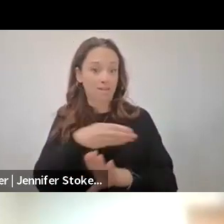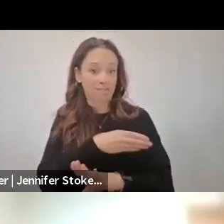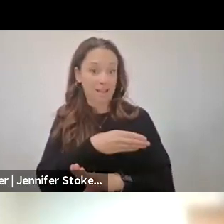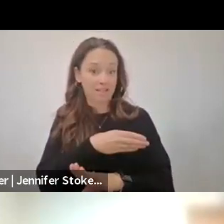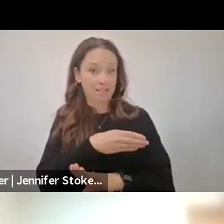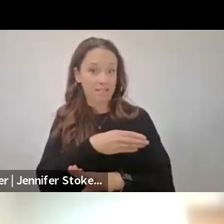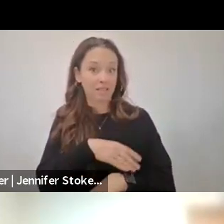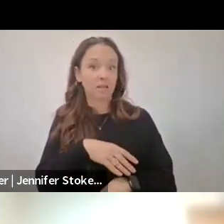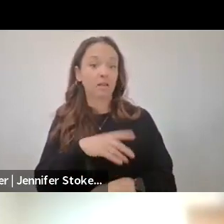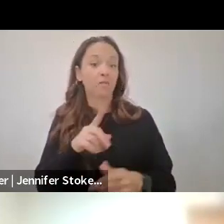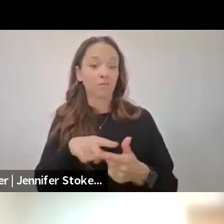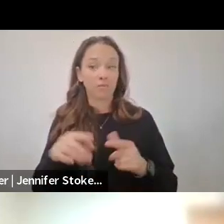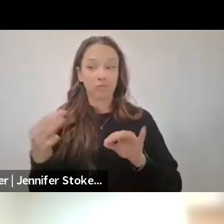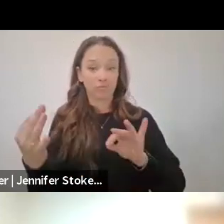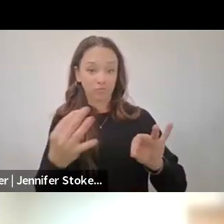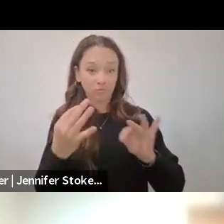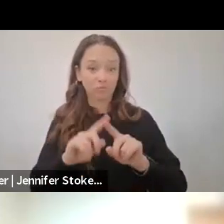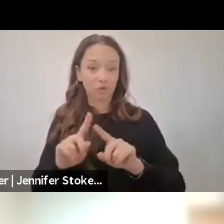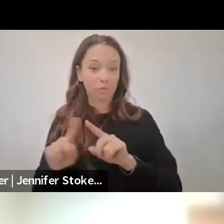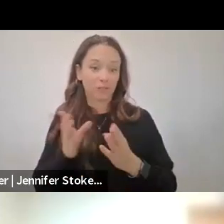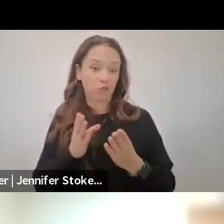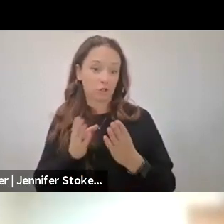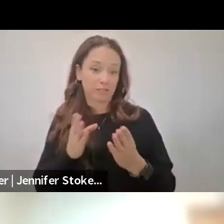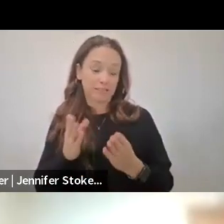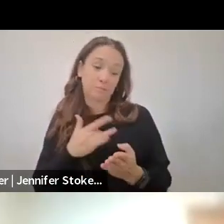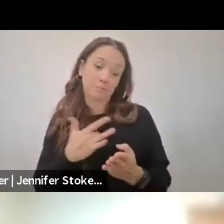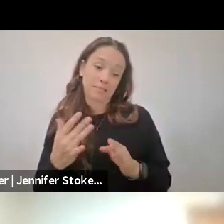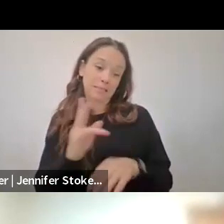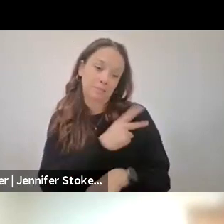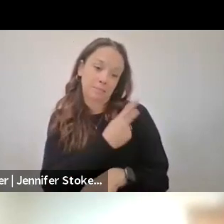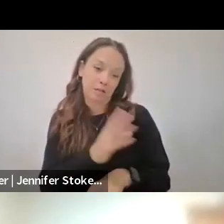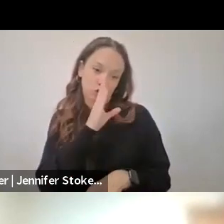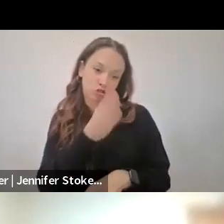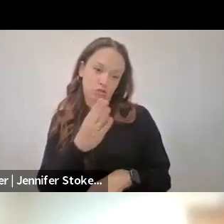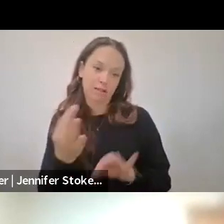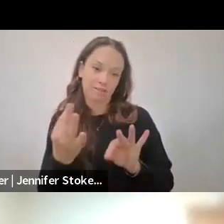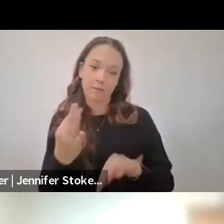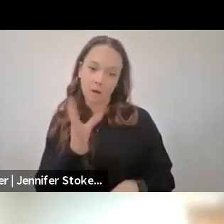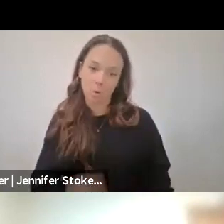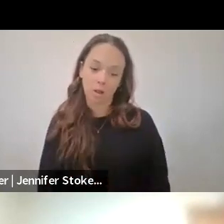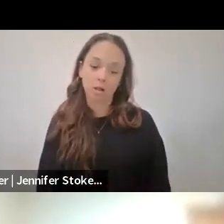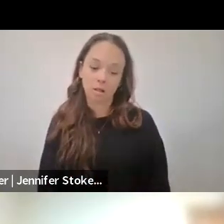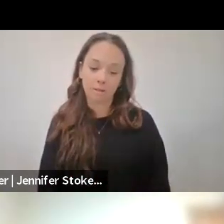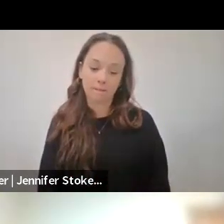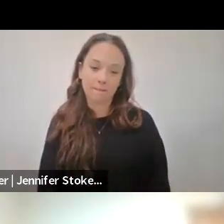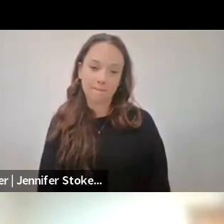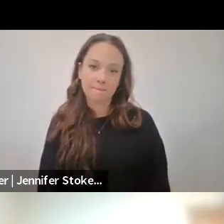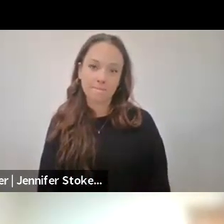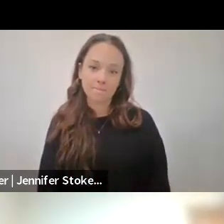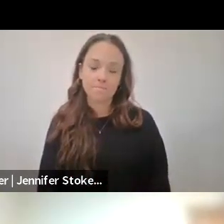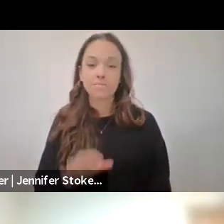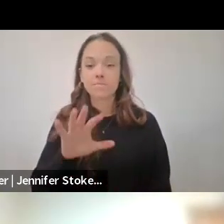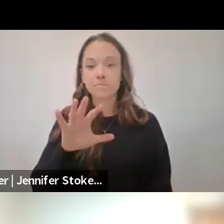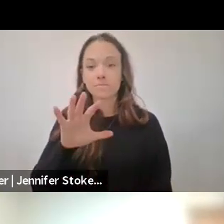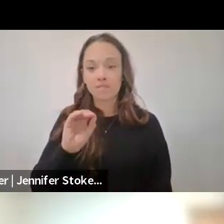that they provide within the community, and that's typically our patients. We also about 50% of